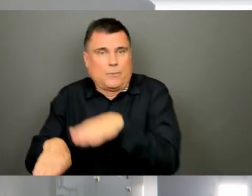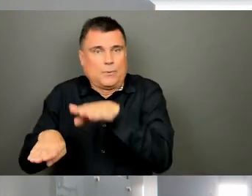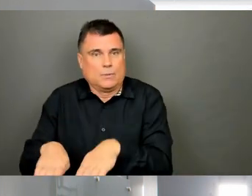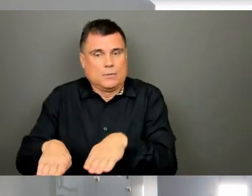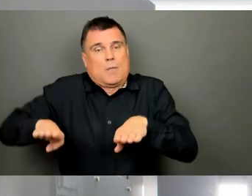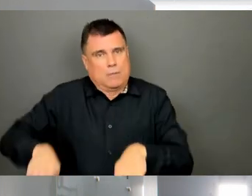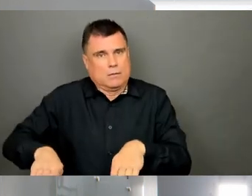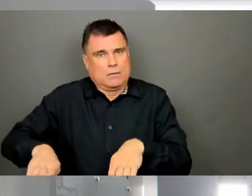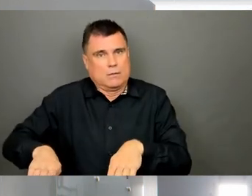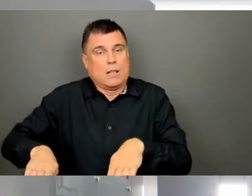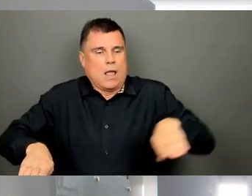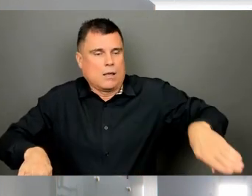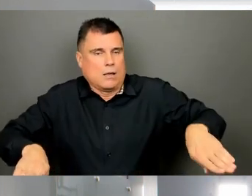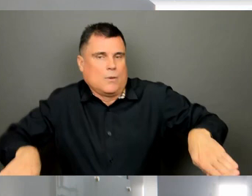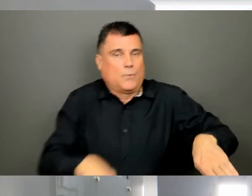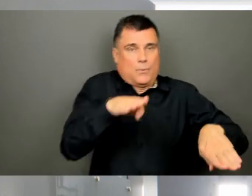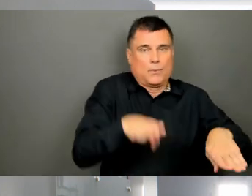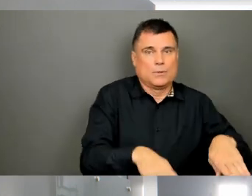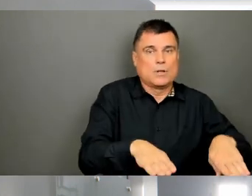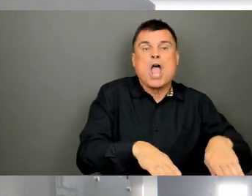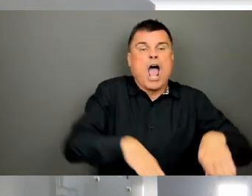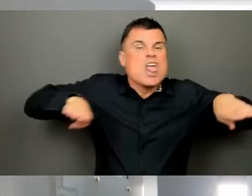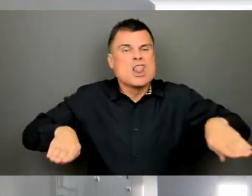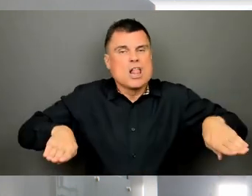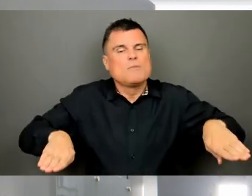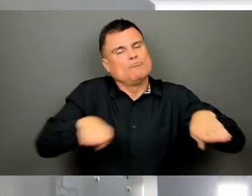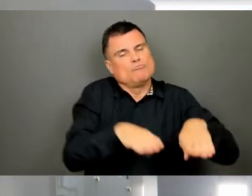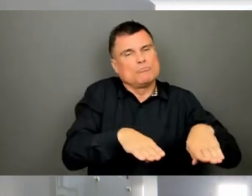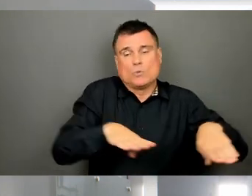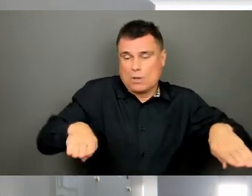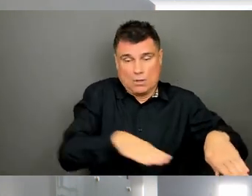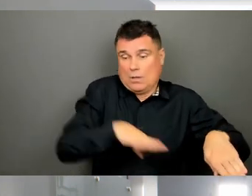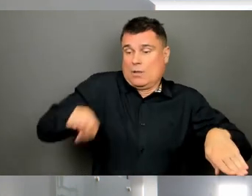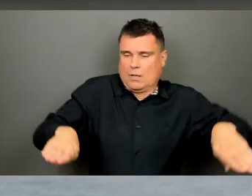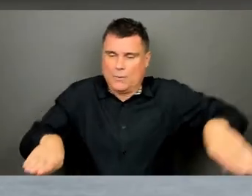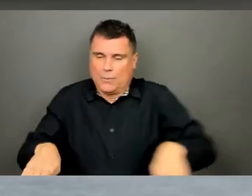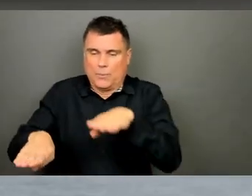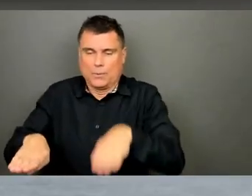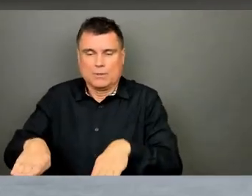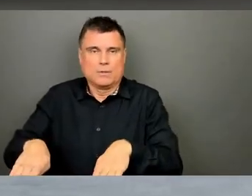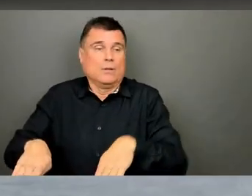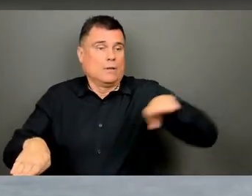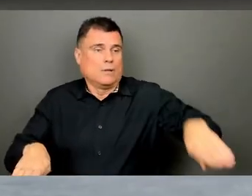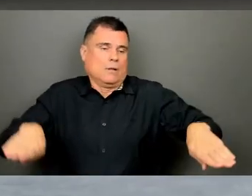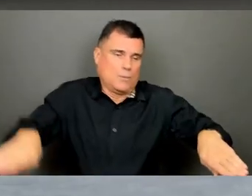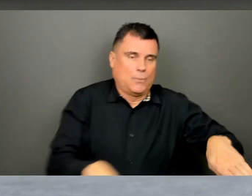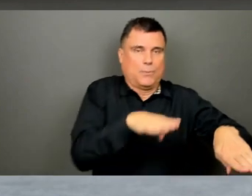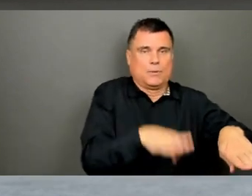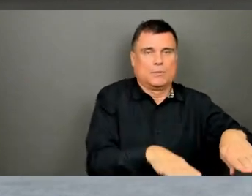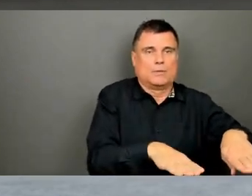together. So 1 and 2 while still keeping that shoulder width for stability. 1 and 2, 3 and